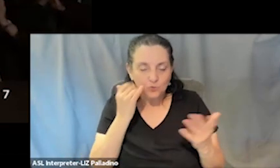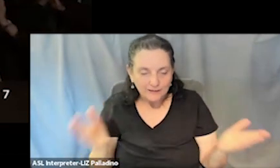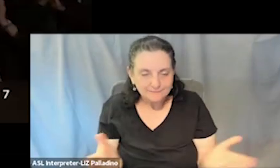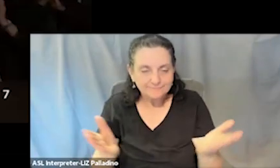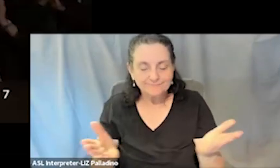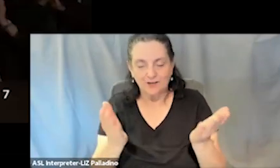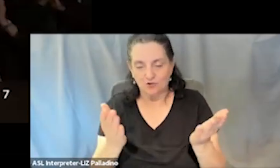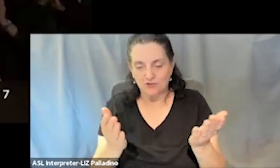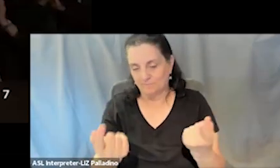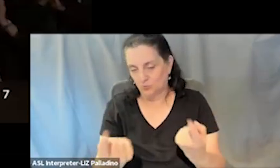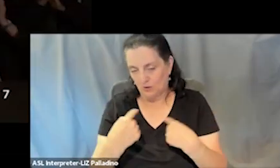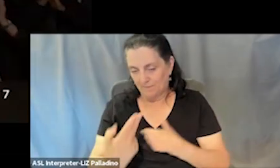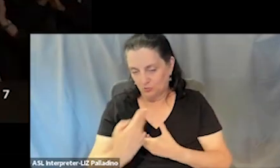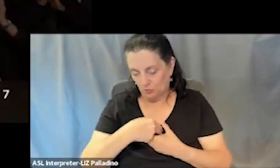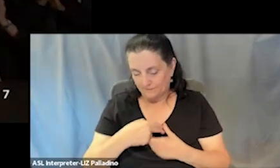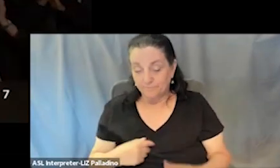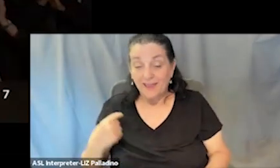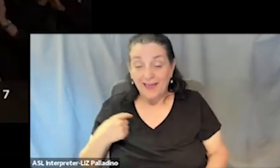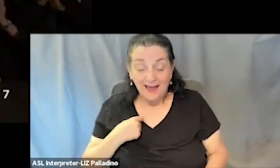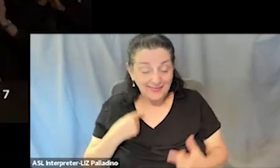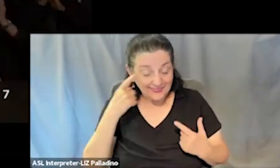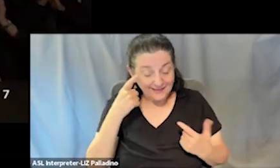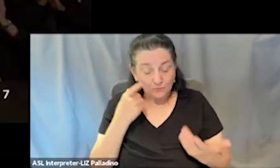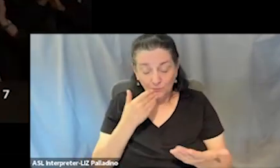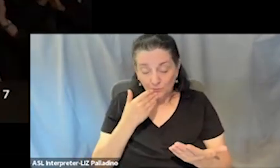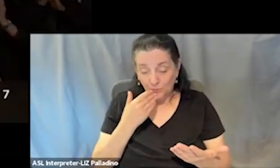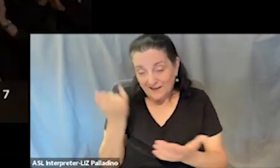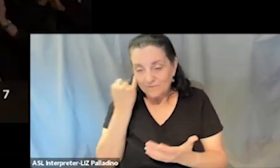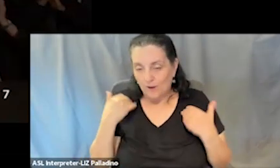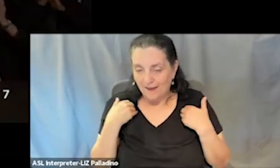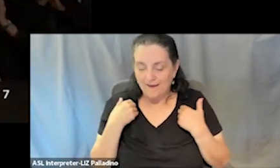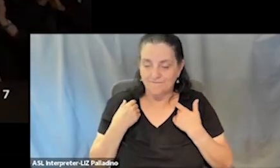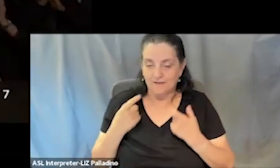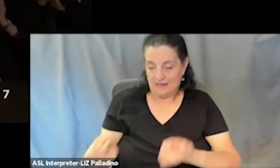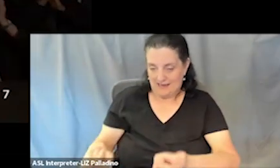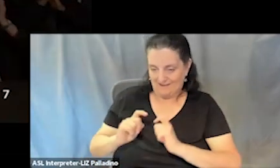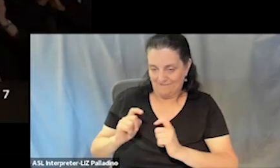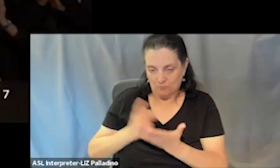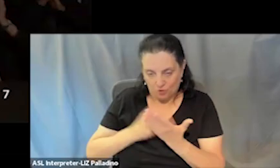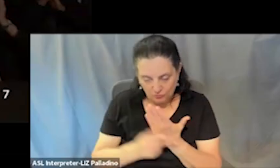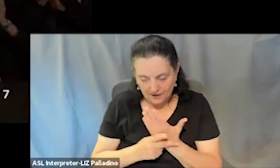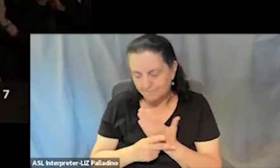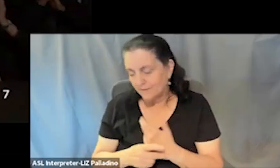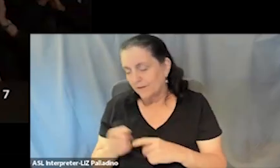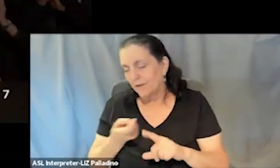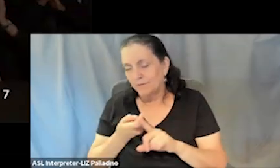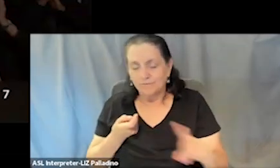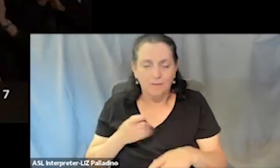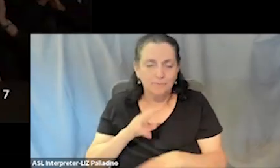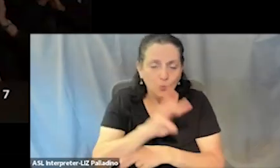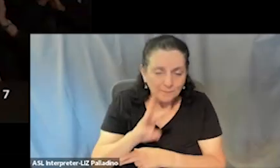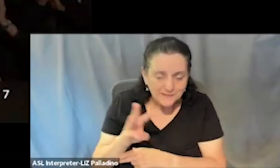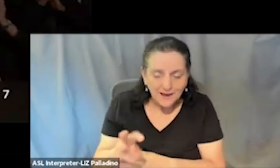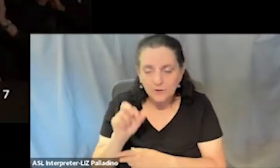I always encourage my clients to do, if you have any kind of giving program and you're getting gifts through your website or you pass the bucket at the